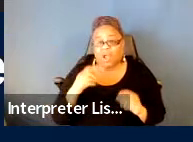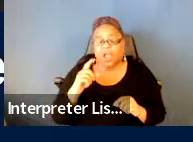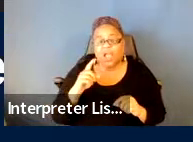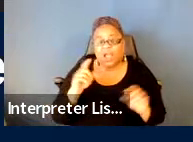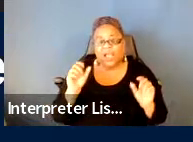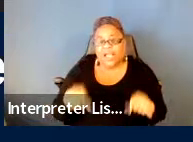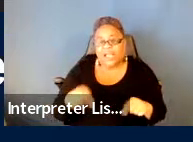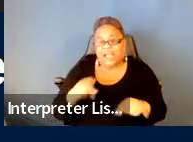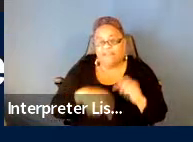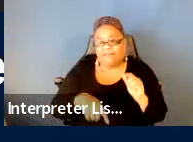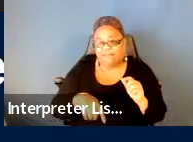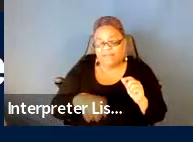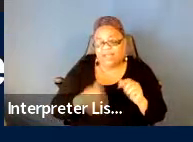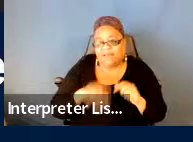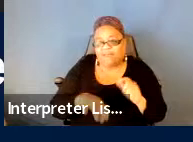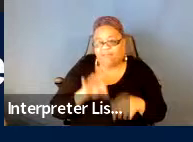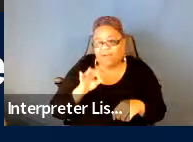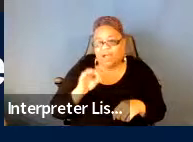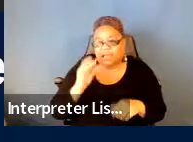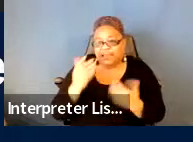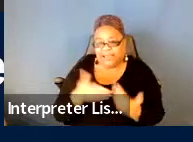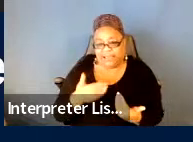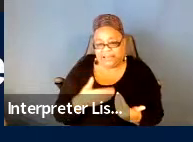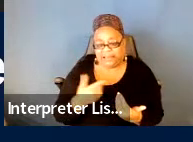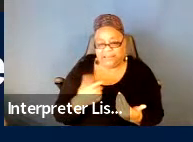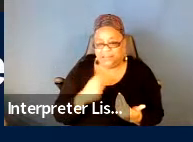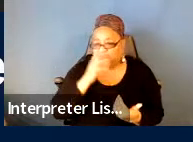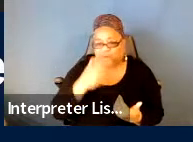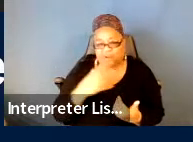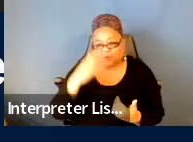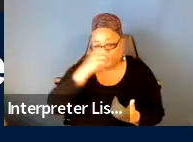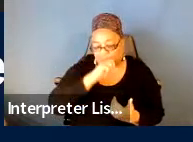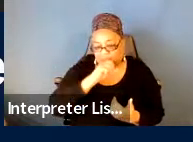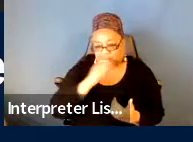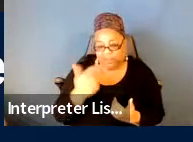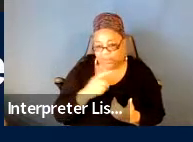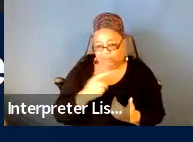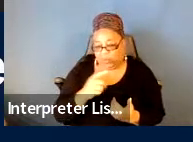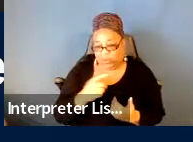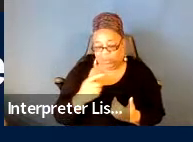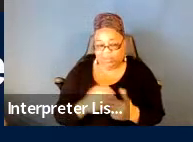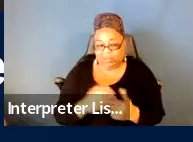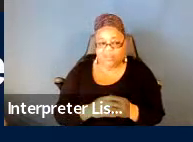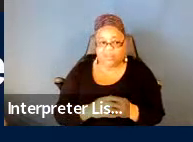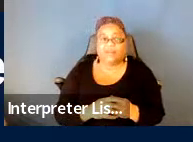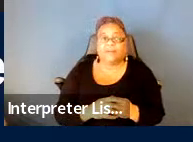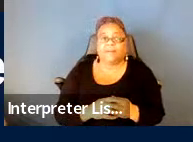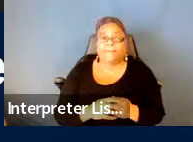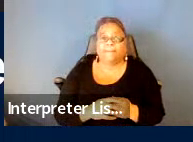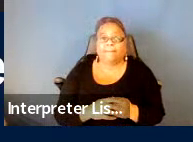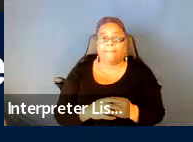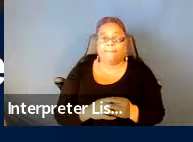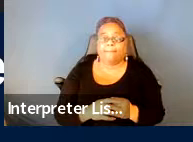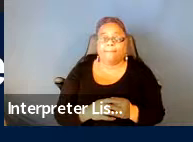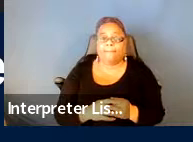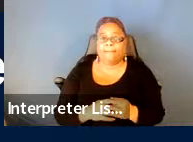going back and forth and guessing and maybe just assuming there's not a sign if it's not in that location where they found the first sign.